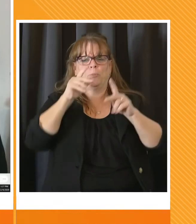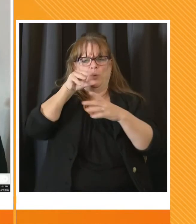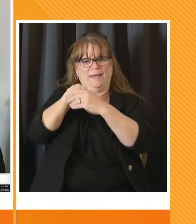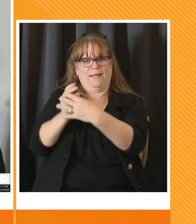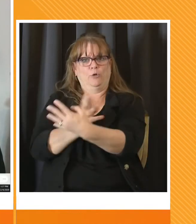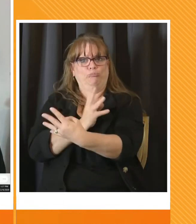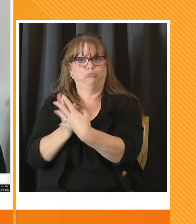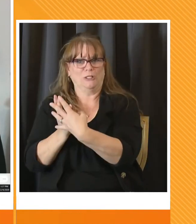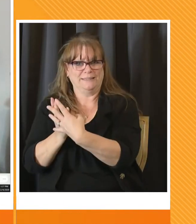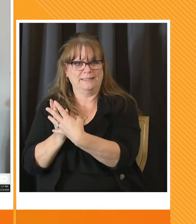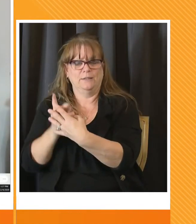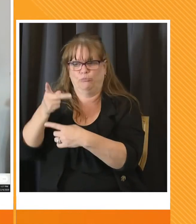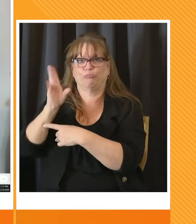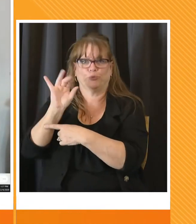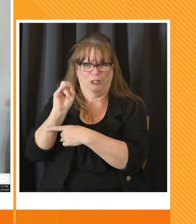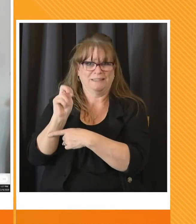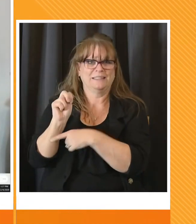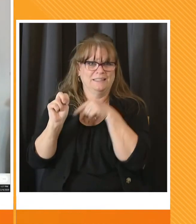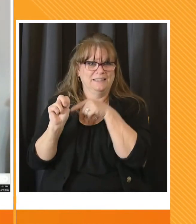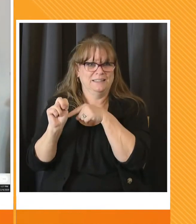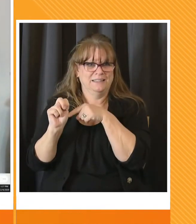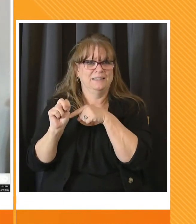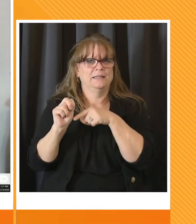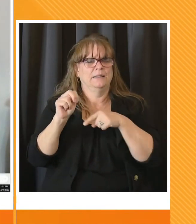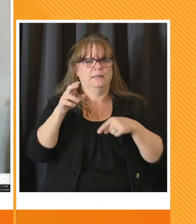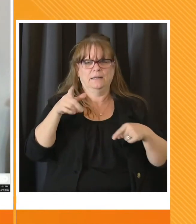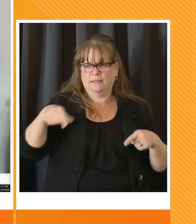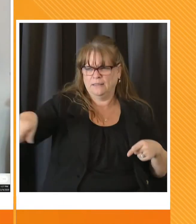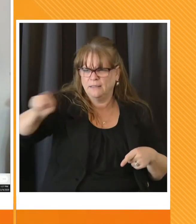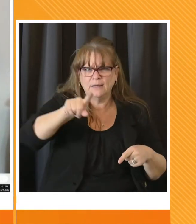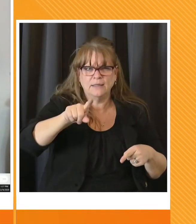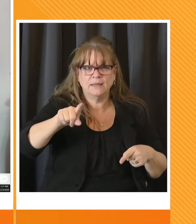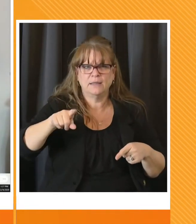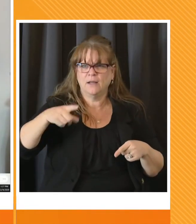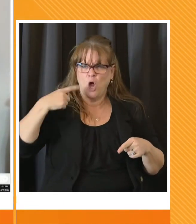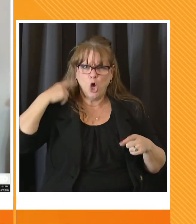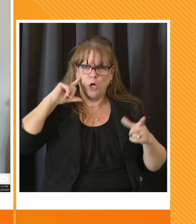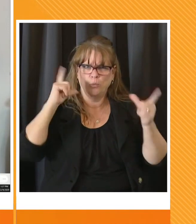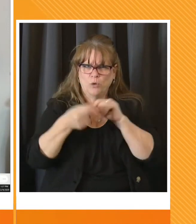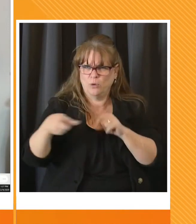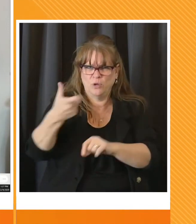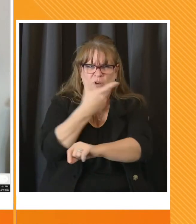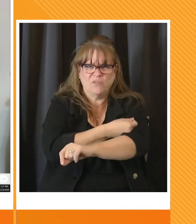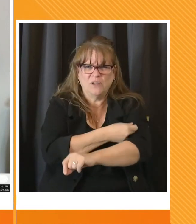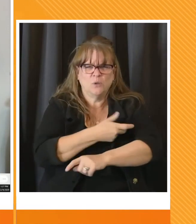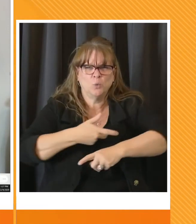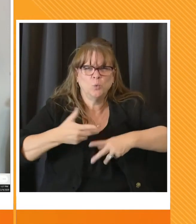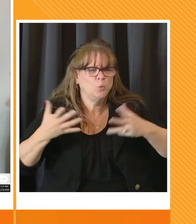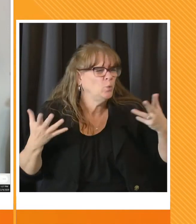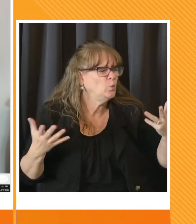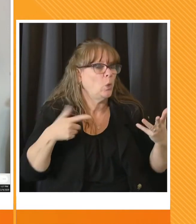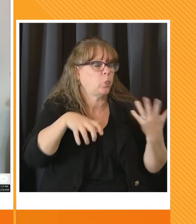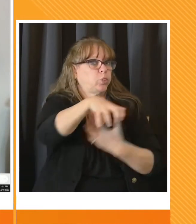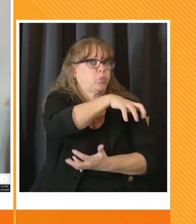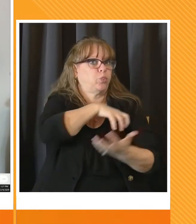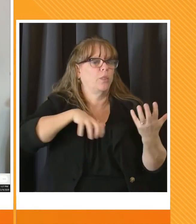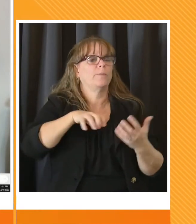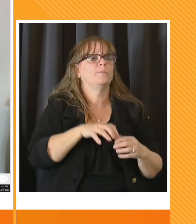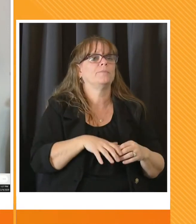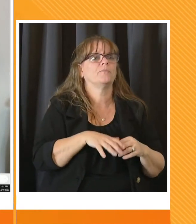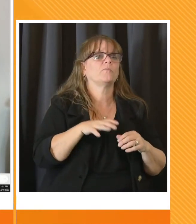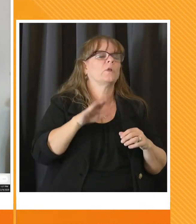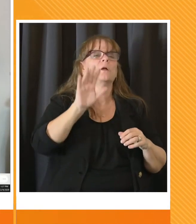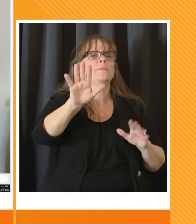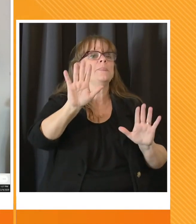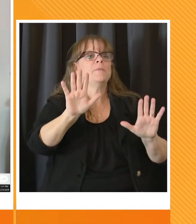this, and kind of clarify that for the public? Yeah, every Coloradan is treated fairly under this. Whether you're in prison or